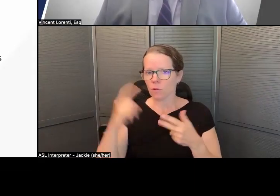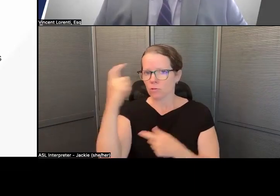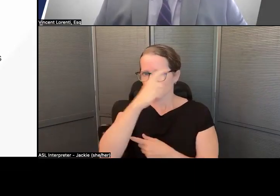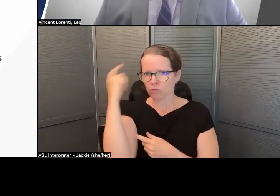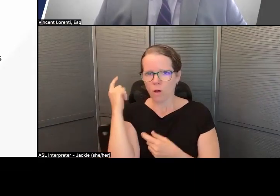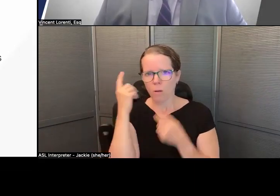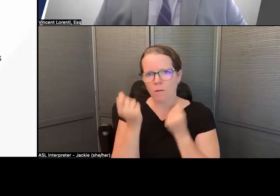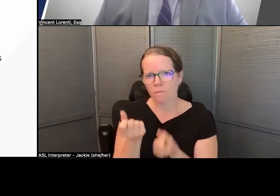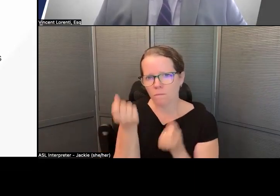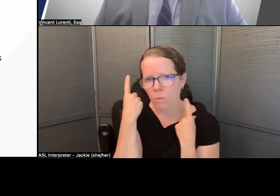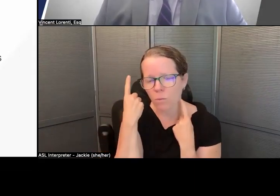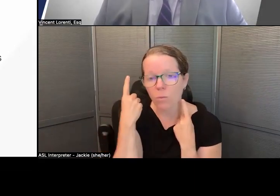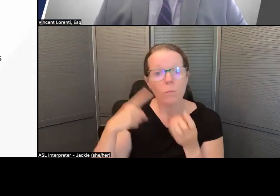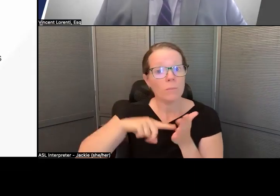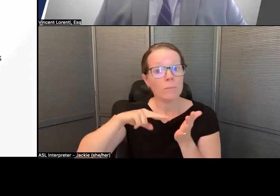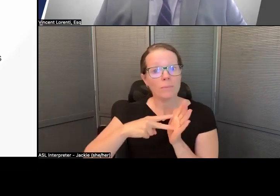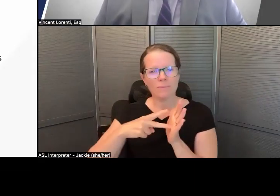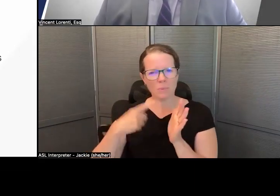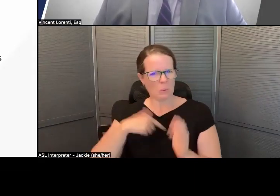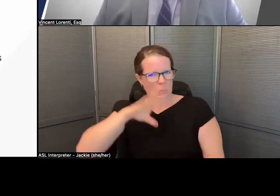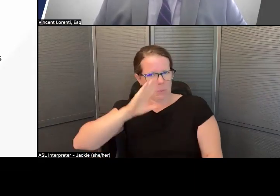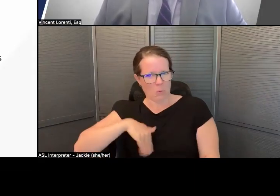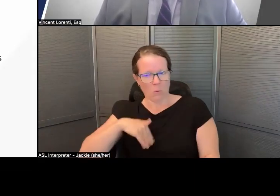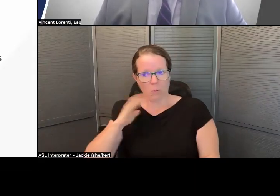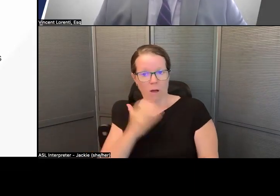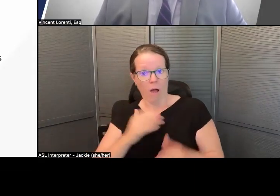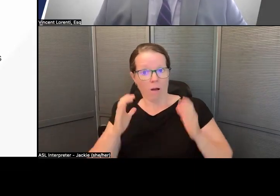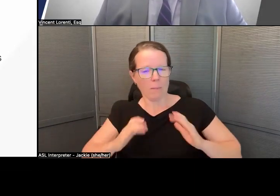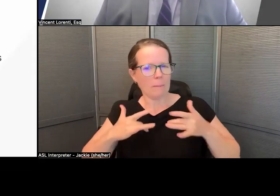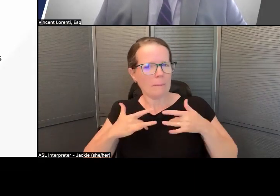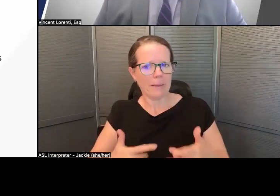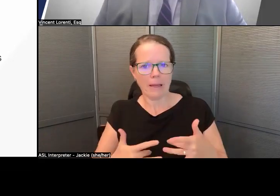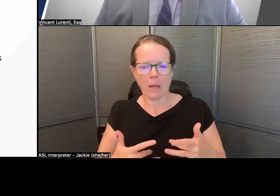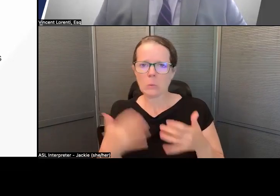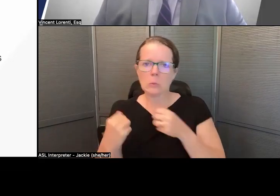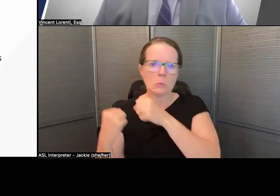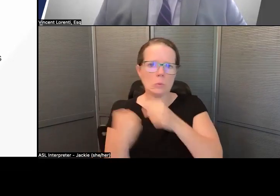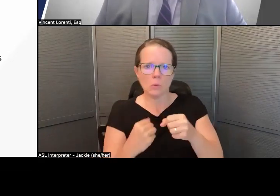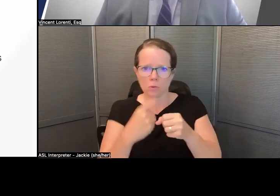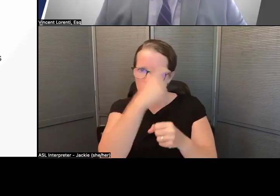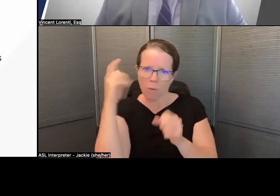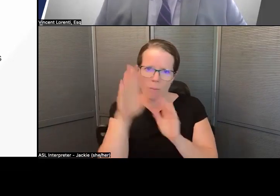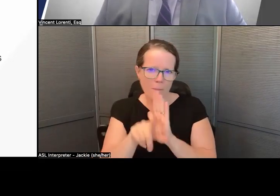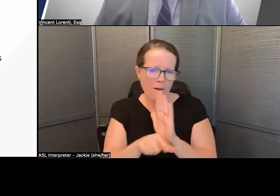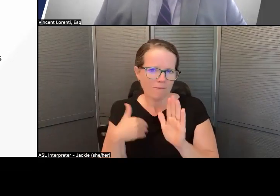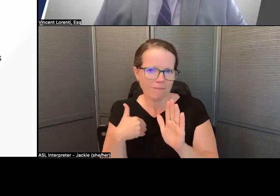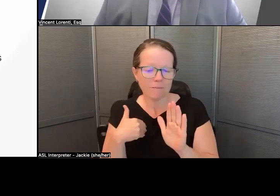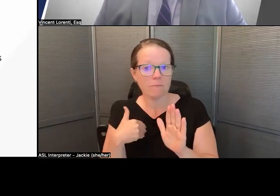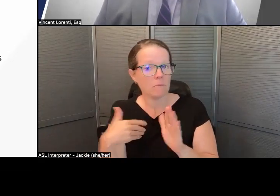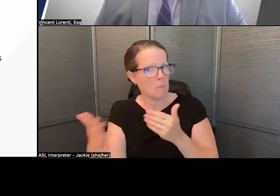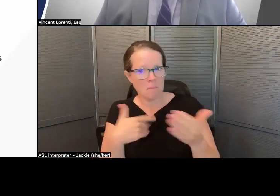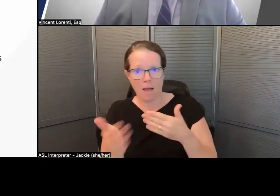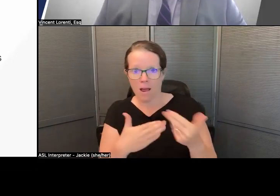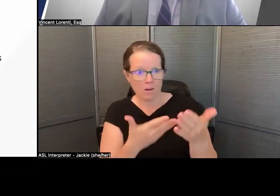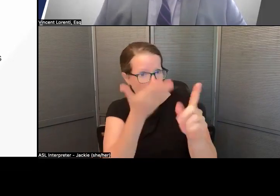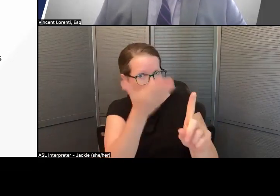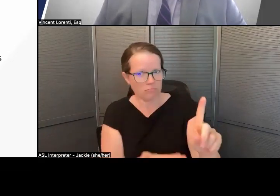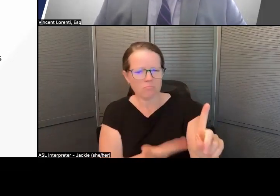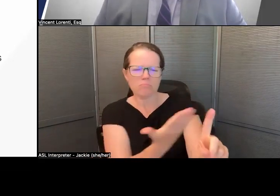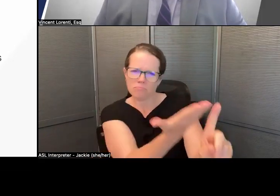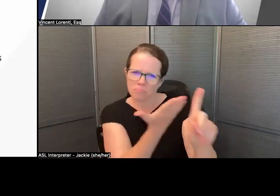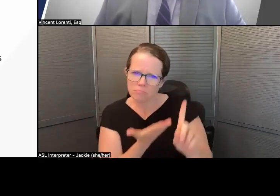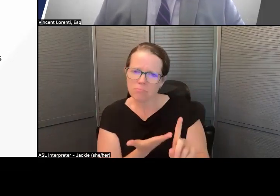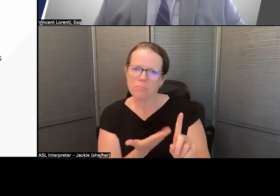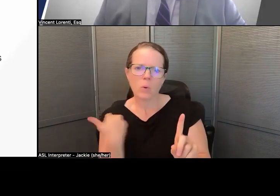are coming to us typically with a lot of trauma, and that we want to be prepared to receive them as they are, and make sure that we